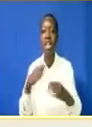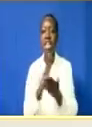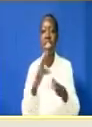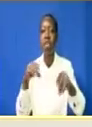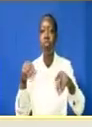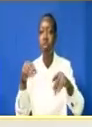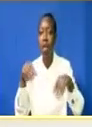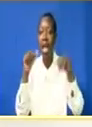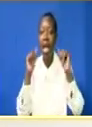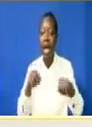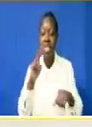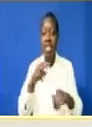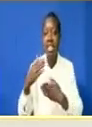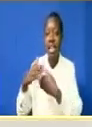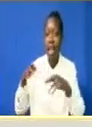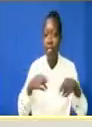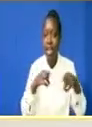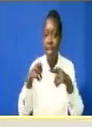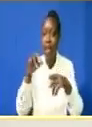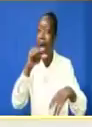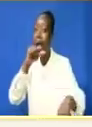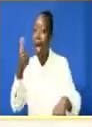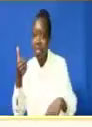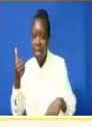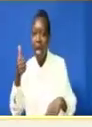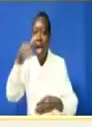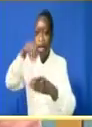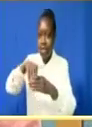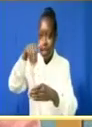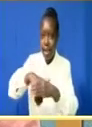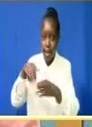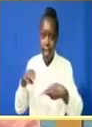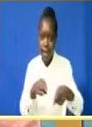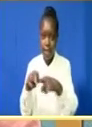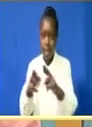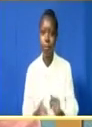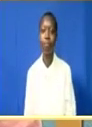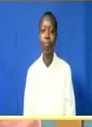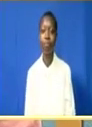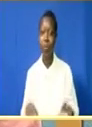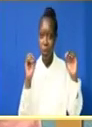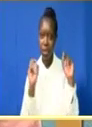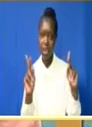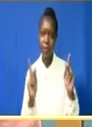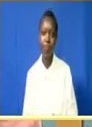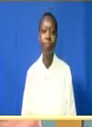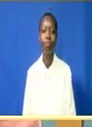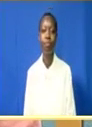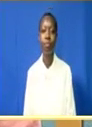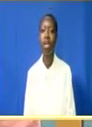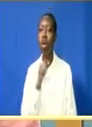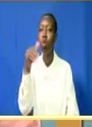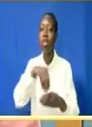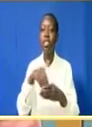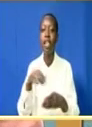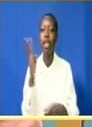found next to the river mm-hmm. and others found inside the river. Okay. Not inside the